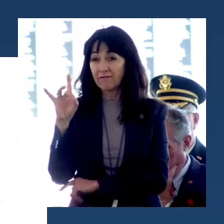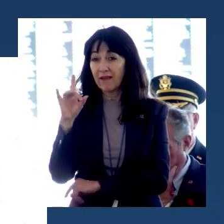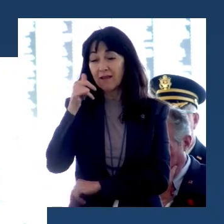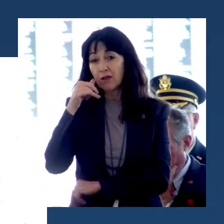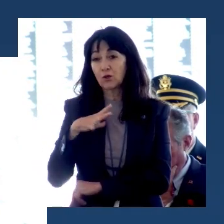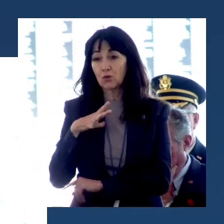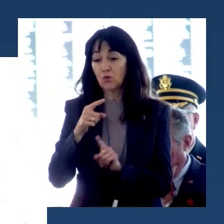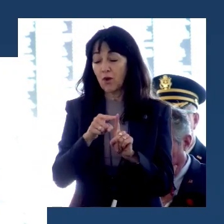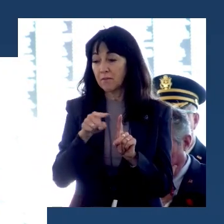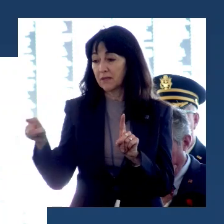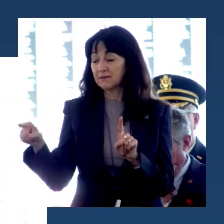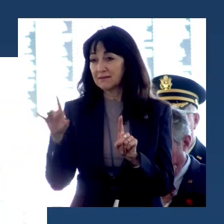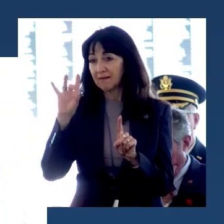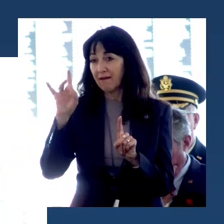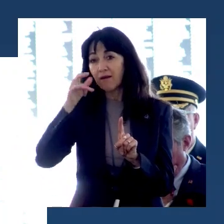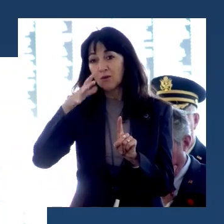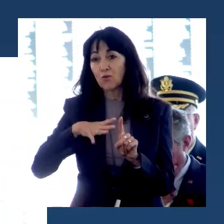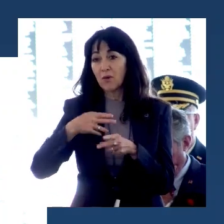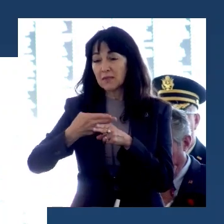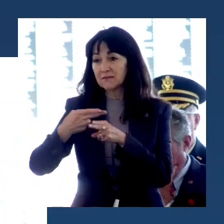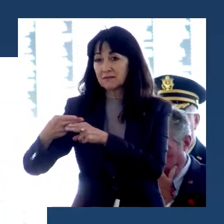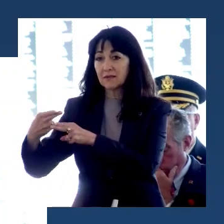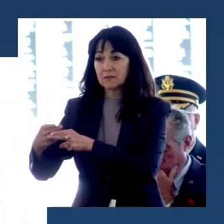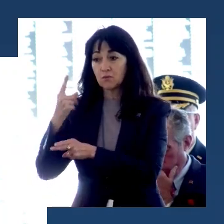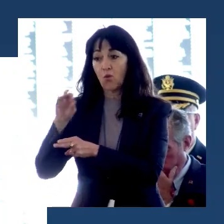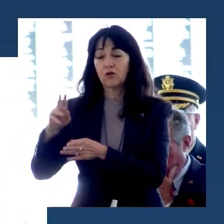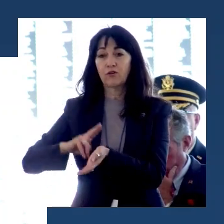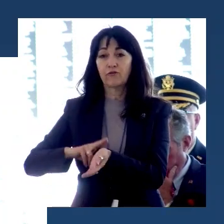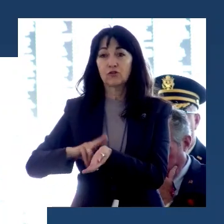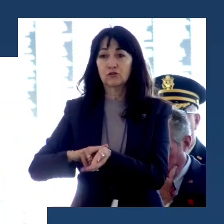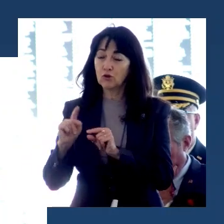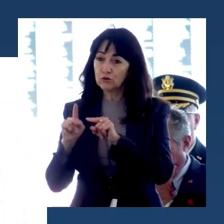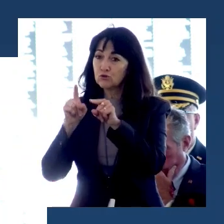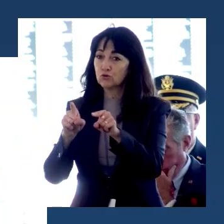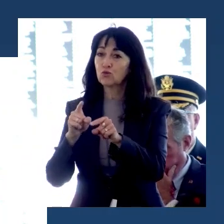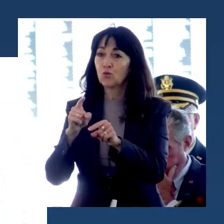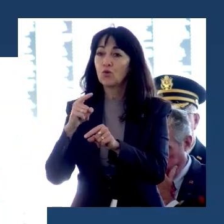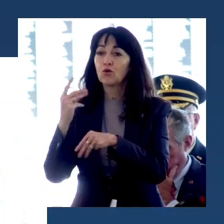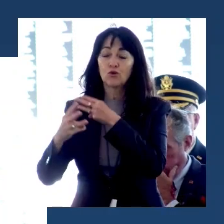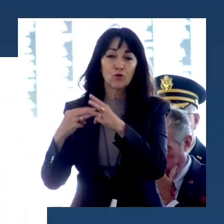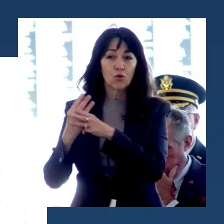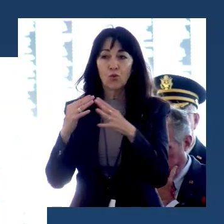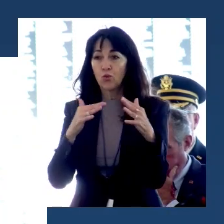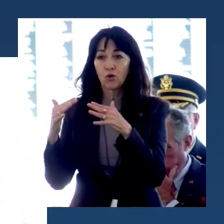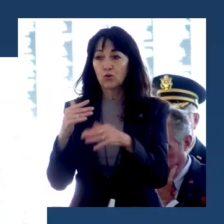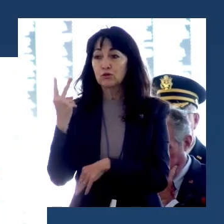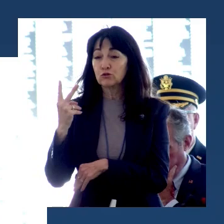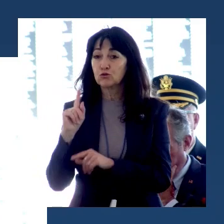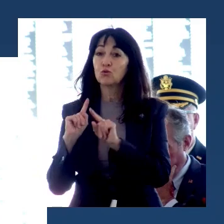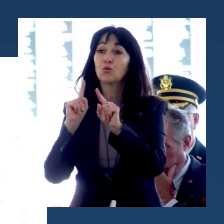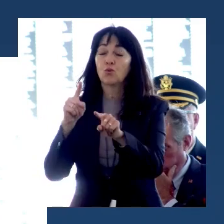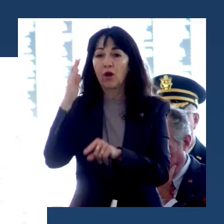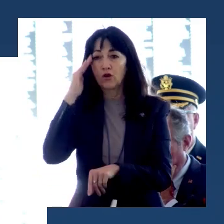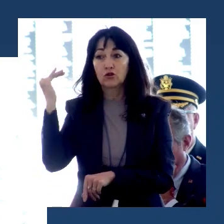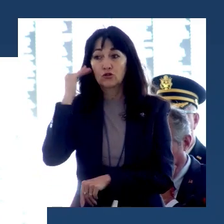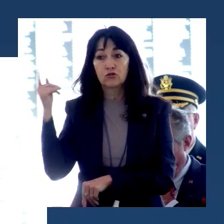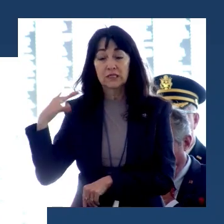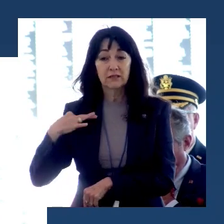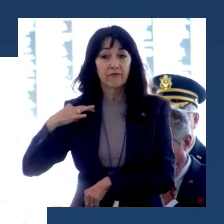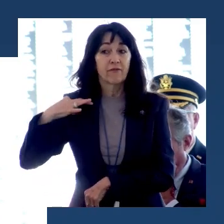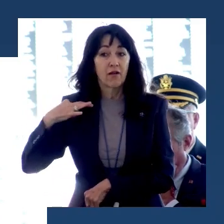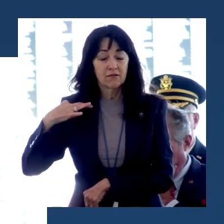that memorial, one of the nurses who went into World War II, who went into Korea and volunteered on that